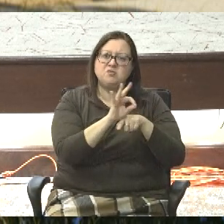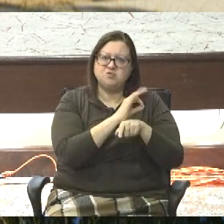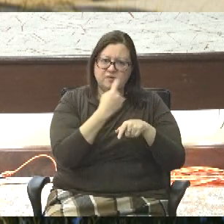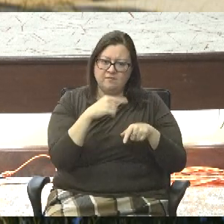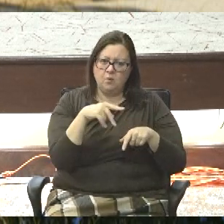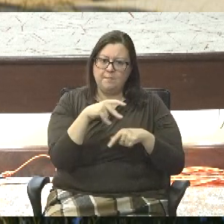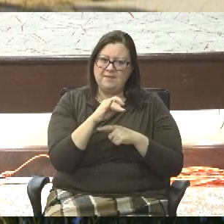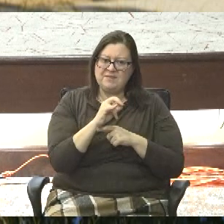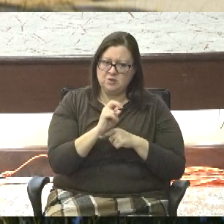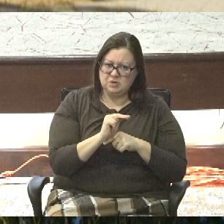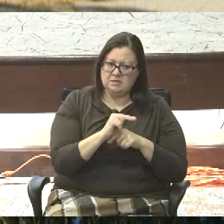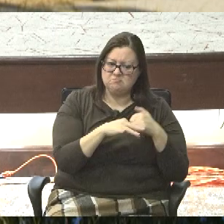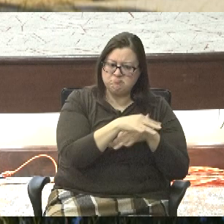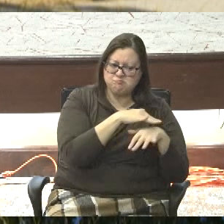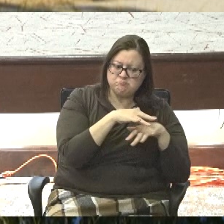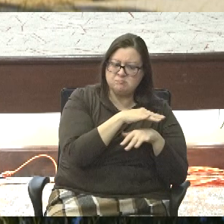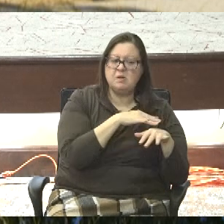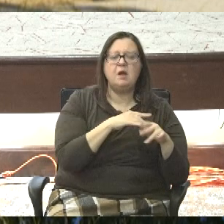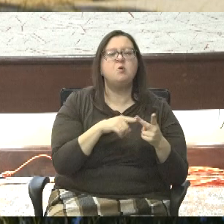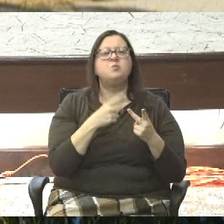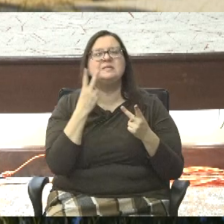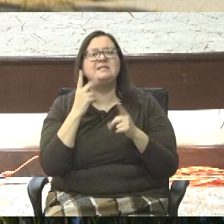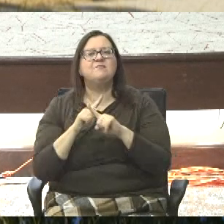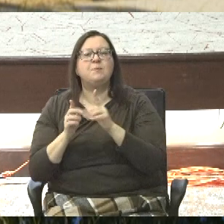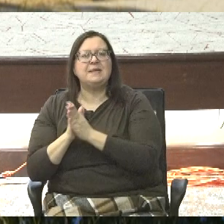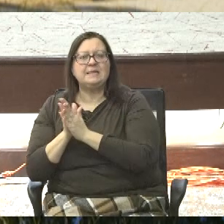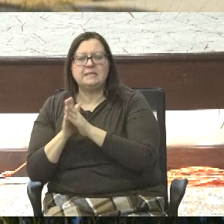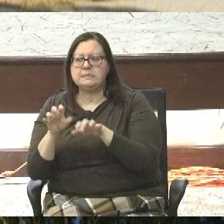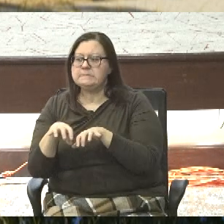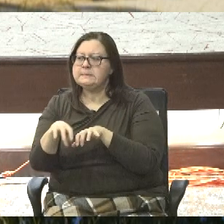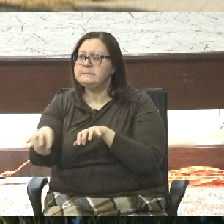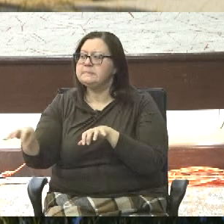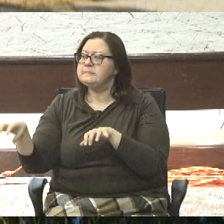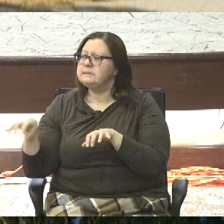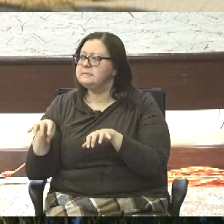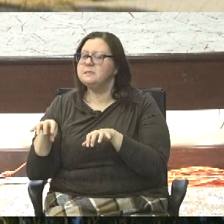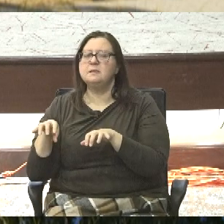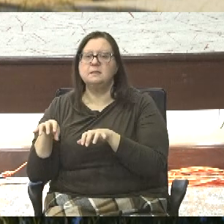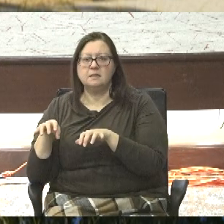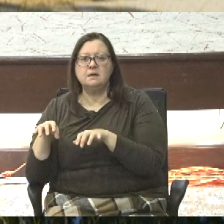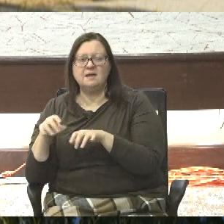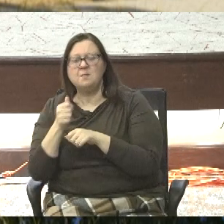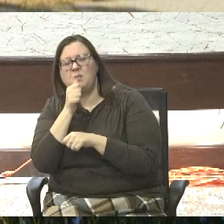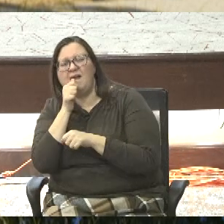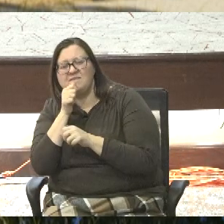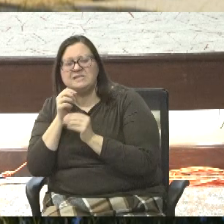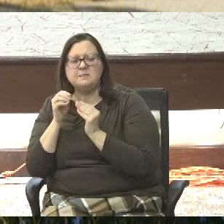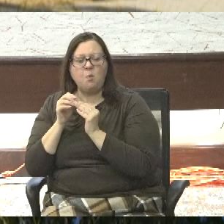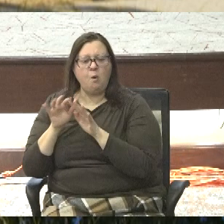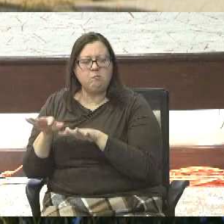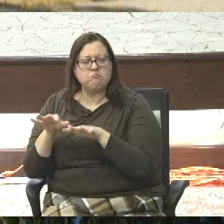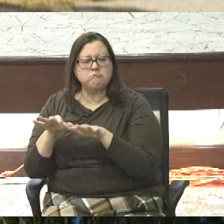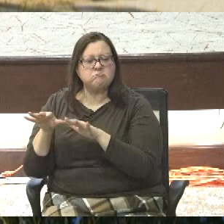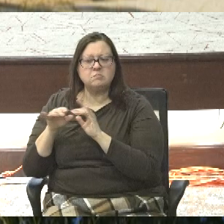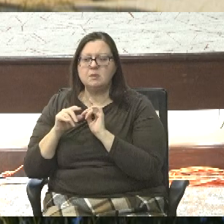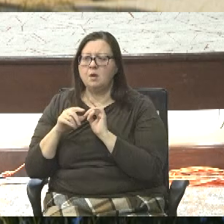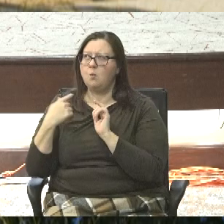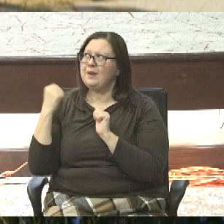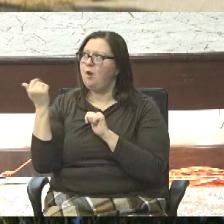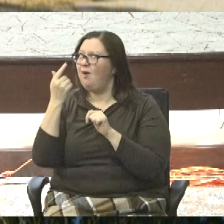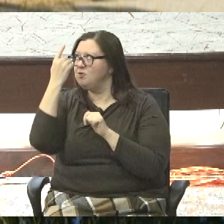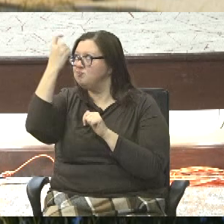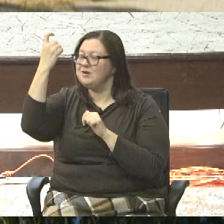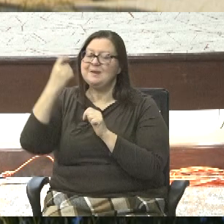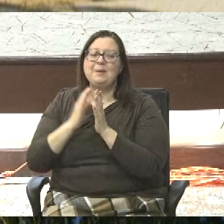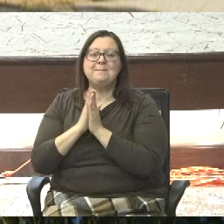and you see a little bit, you know, different picnic areas scattered throughout to provide a sense of privacy. Knowing we all dream of going and